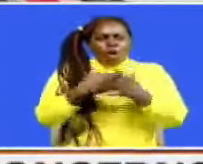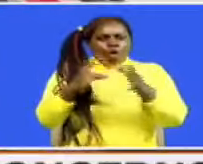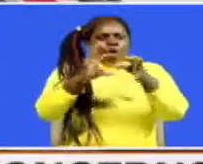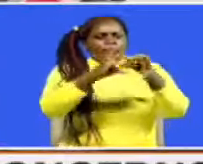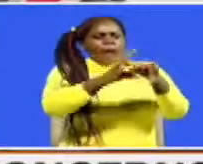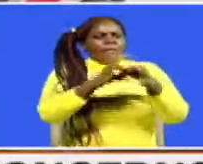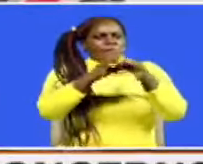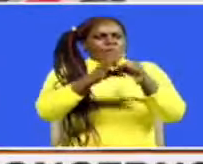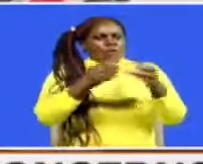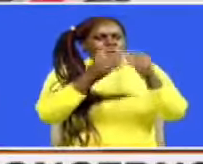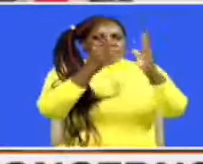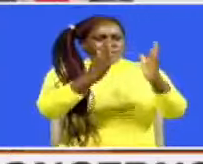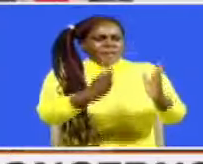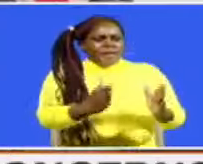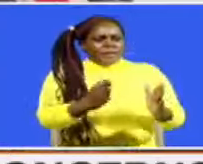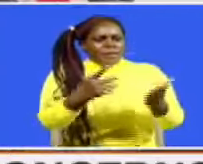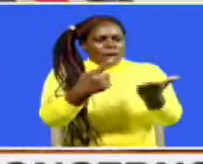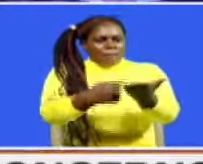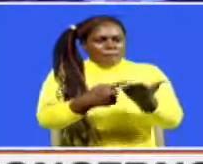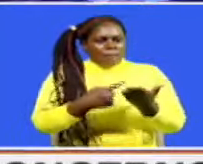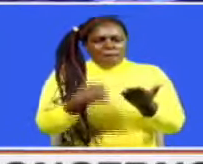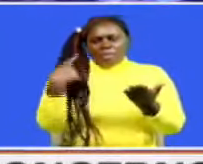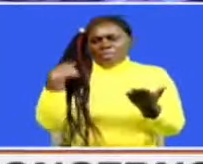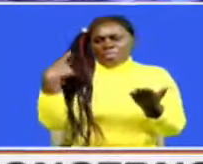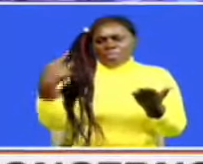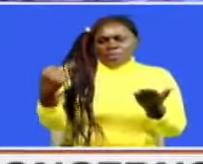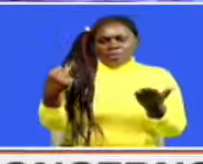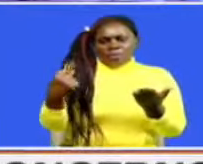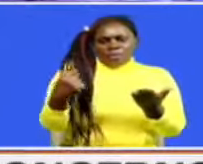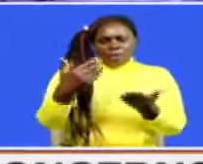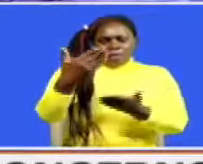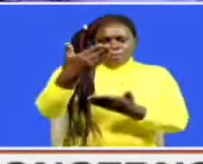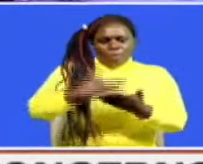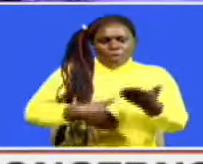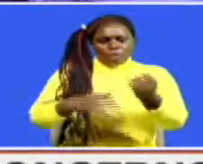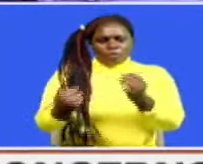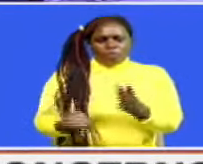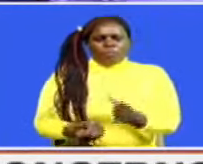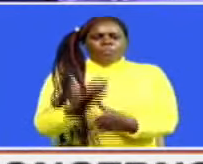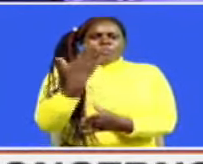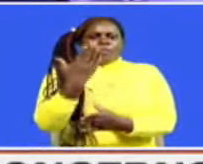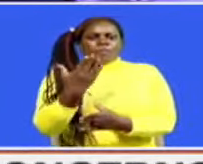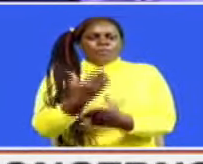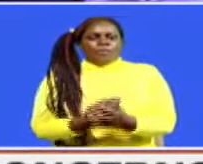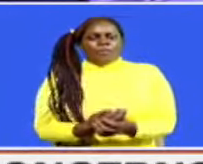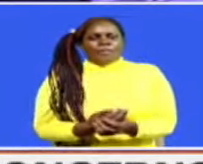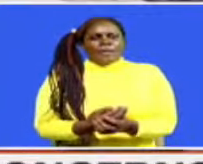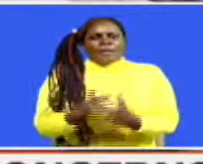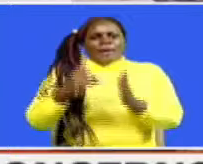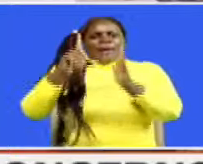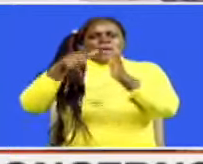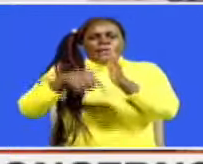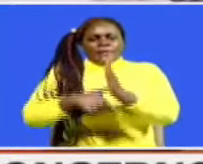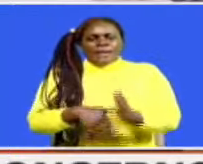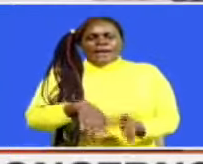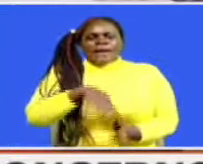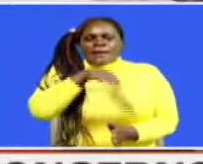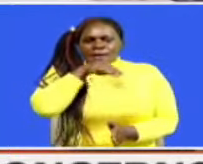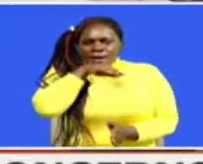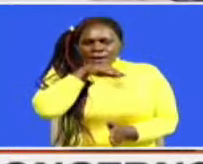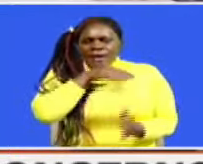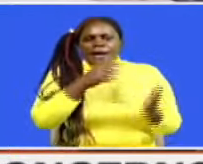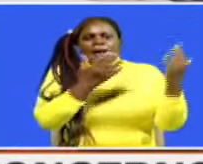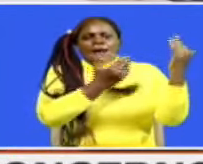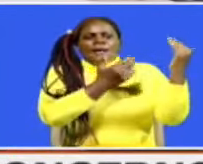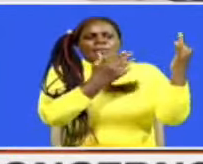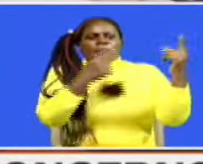Azimio elected leaders to discuss the recently released National Dialogue report. Thereafter, Raila is